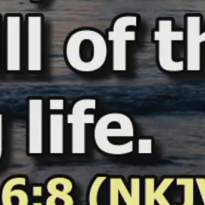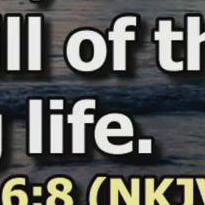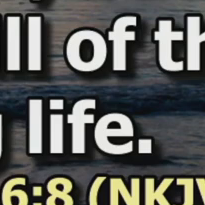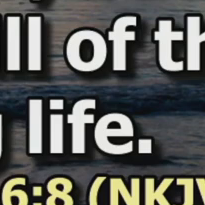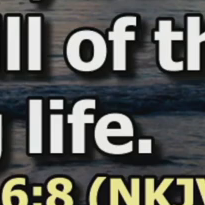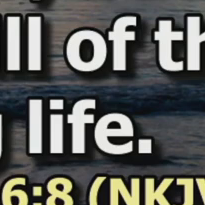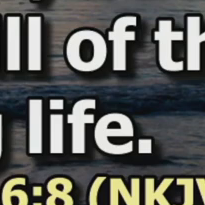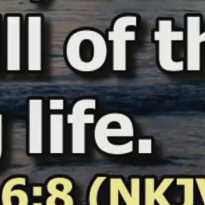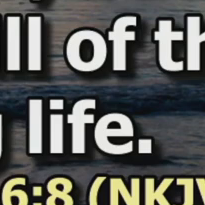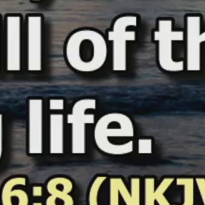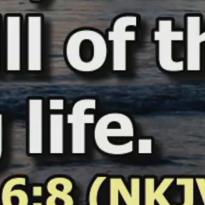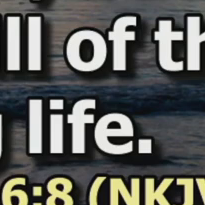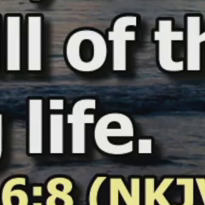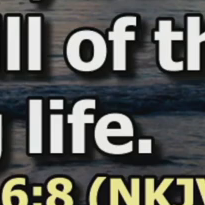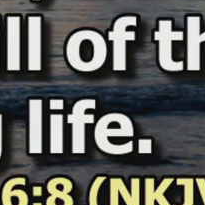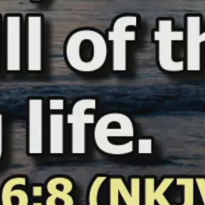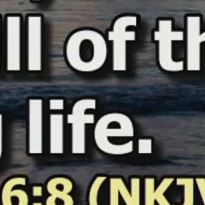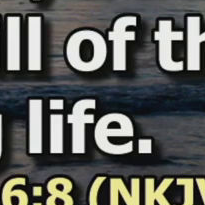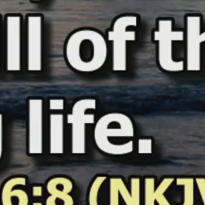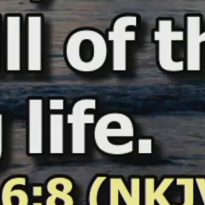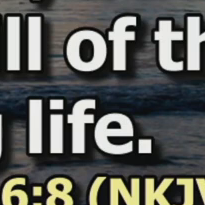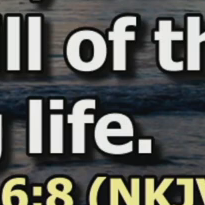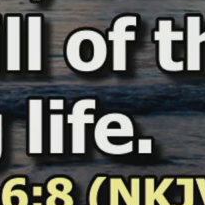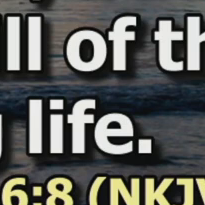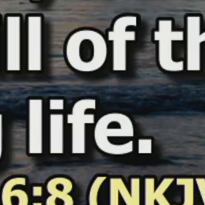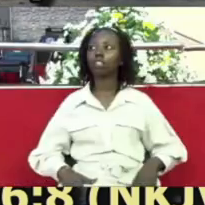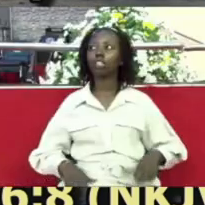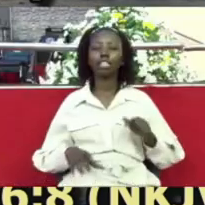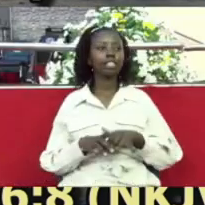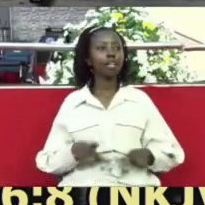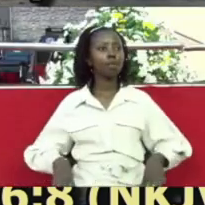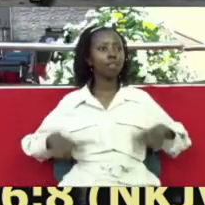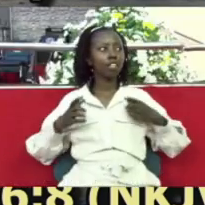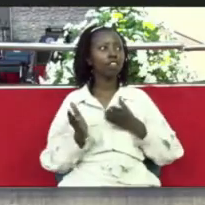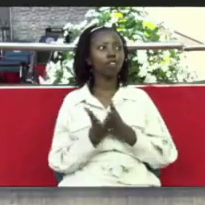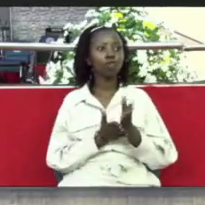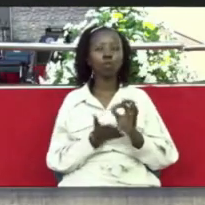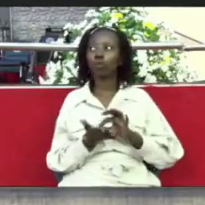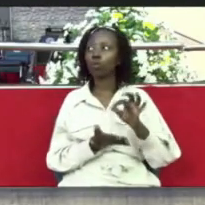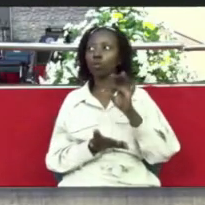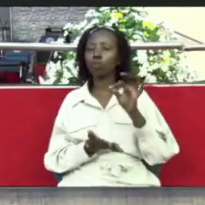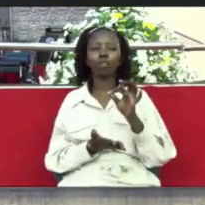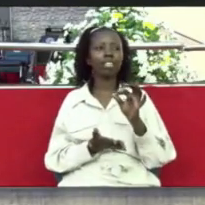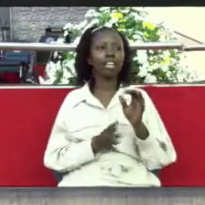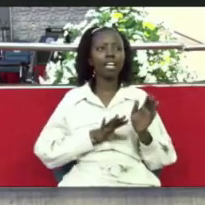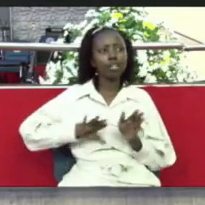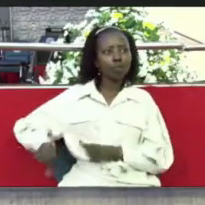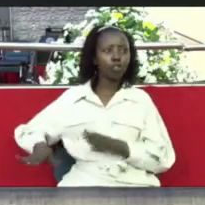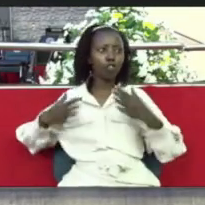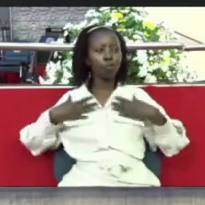Our flesh is capable of many unrighteous things. Only when we live through the Spirit, denying our fleshly desires, may